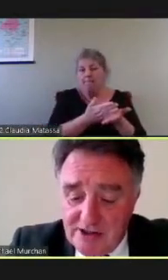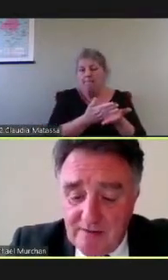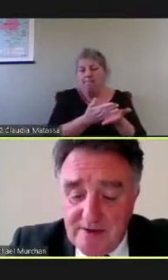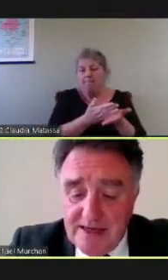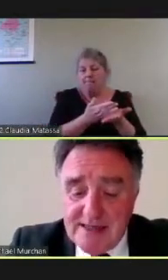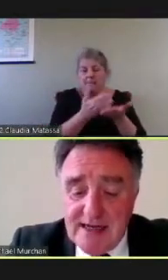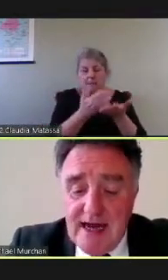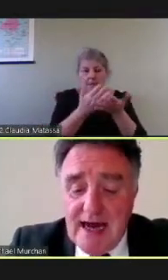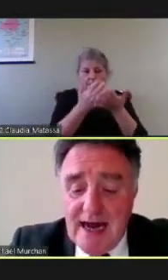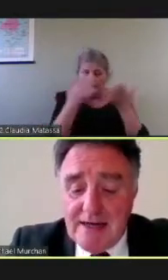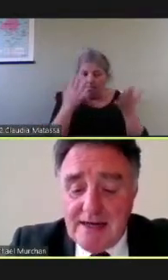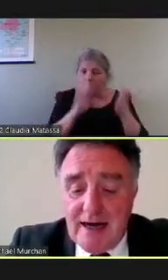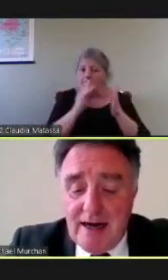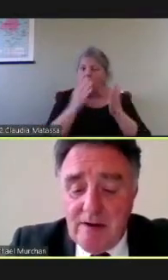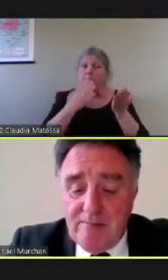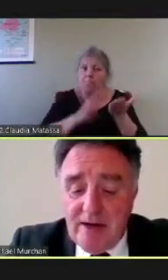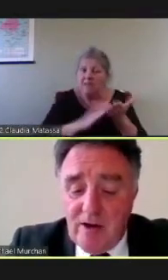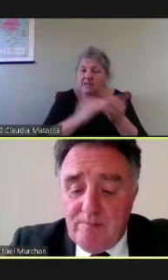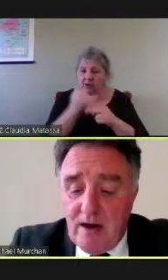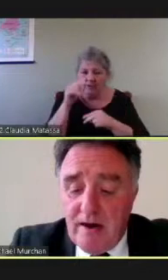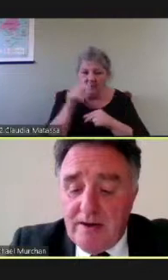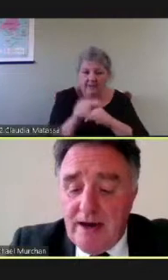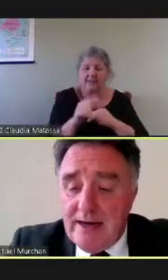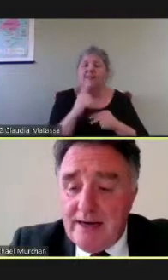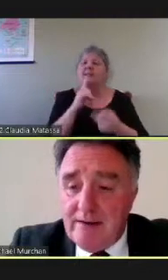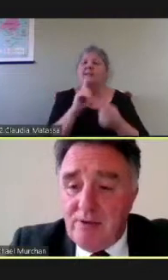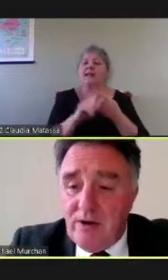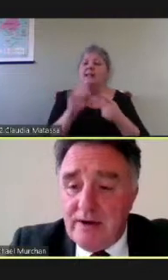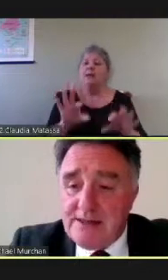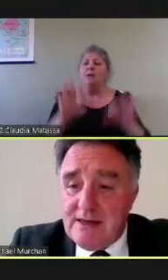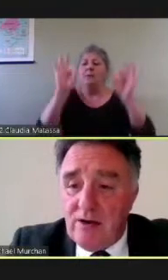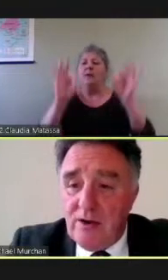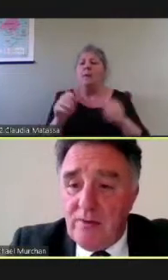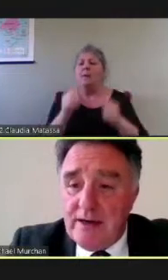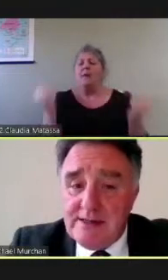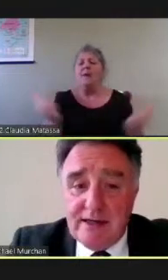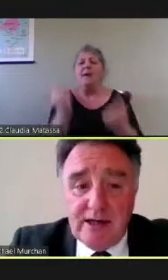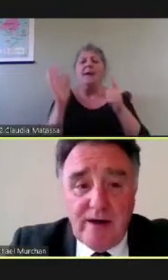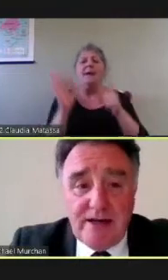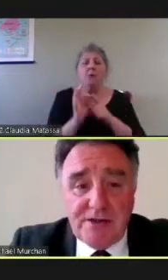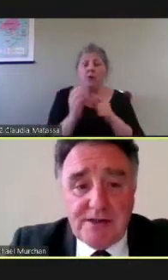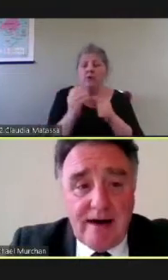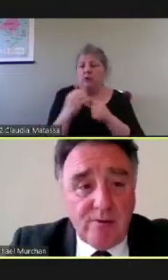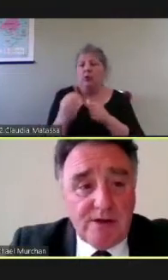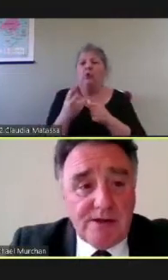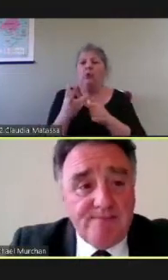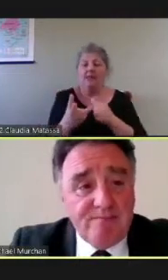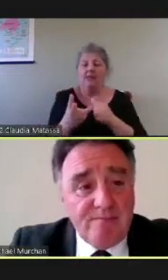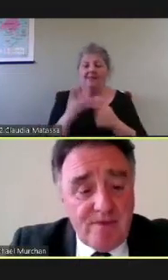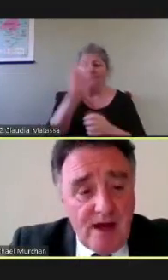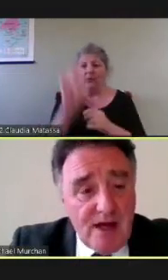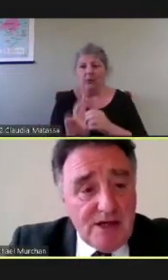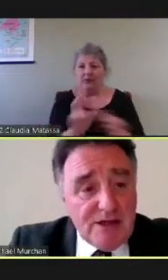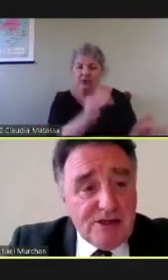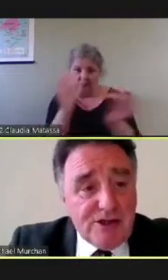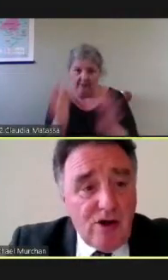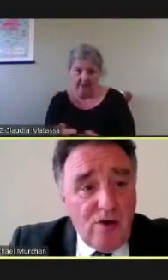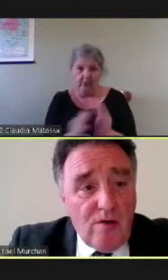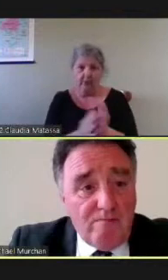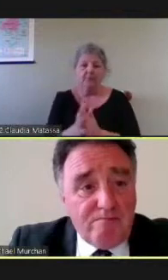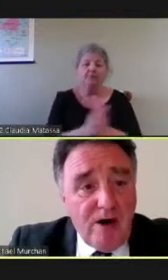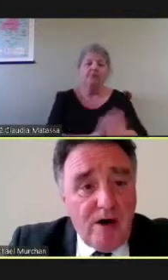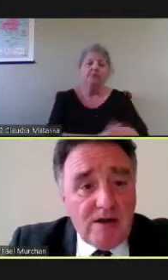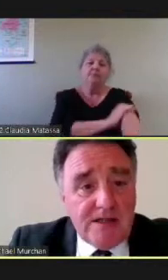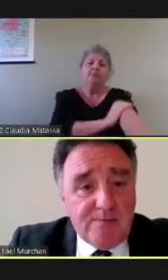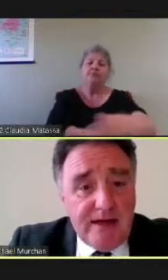key messages from this, and I will pick up on any points otherwise in the questions afterwards.